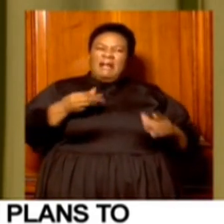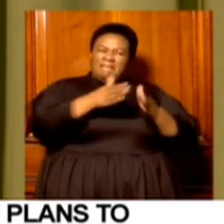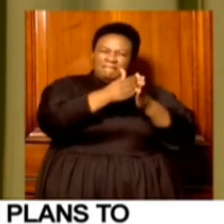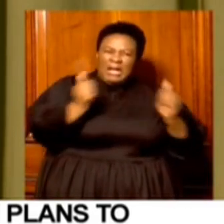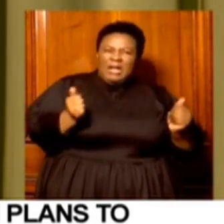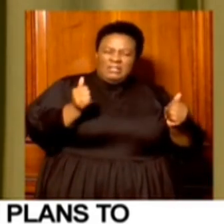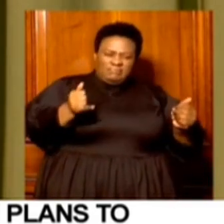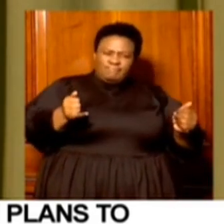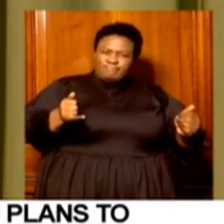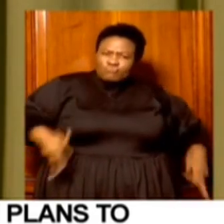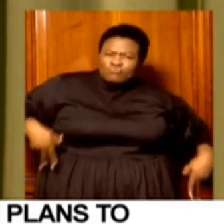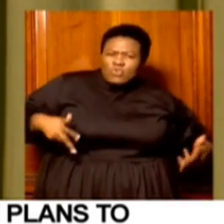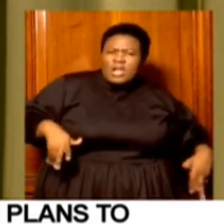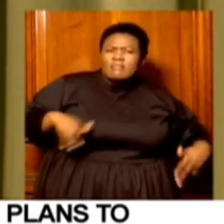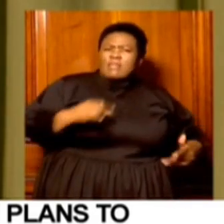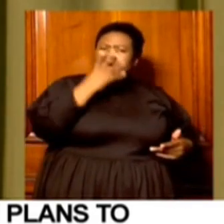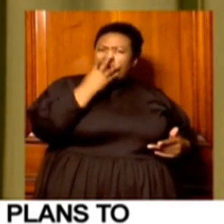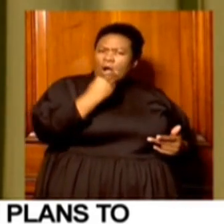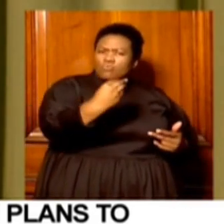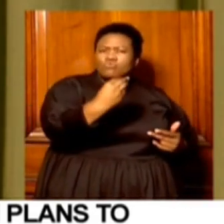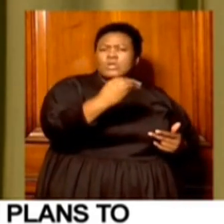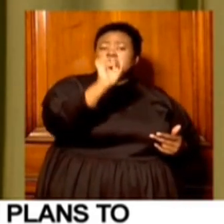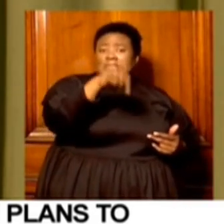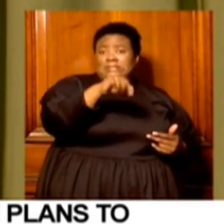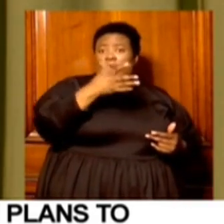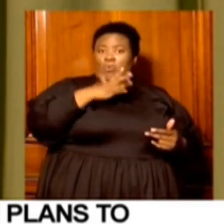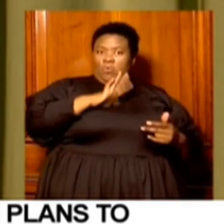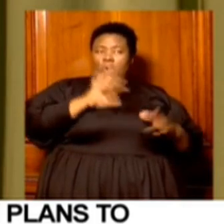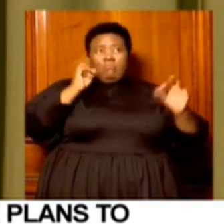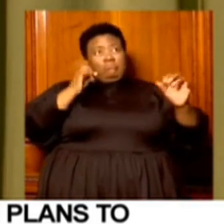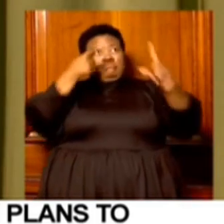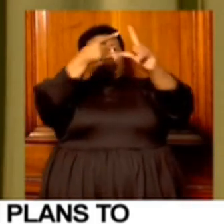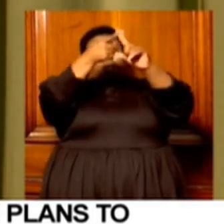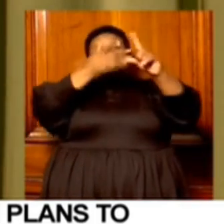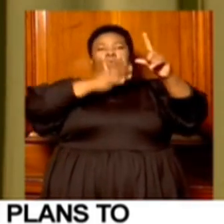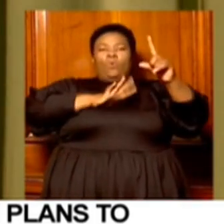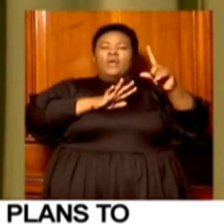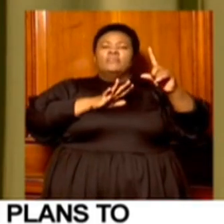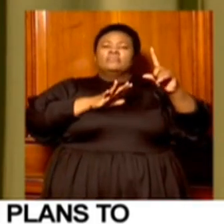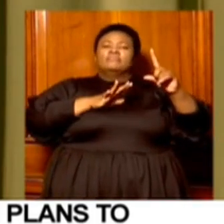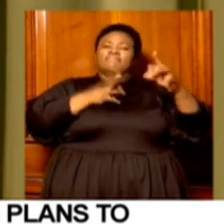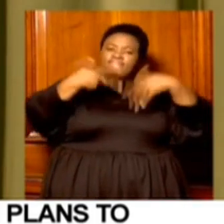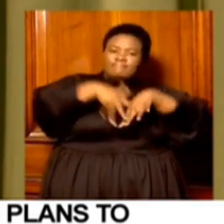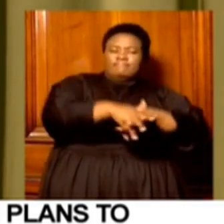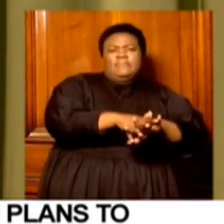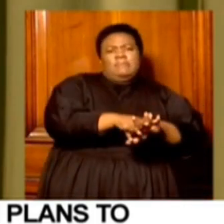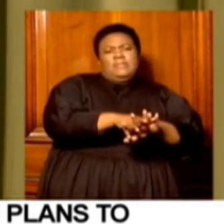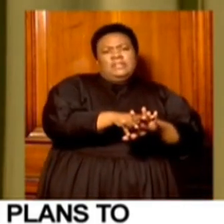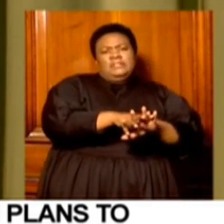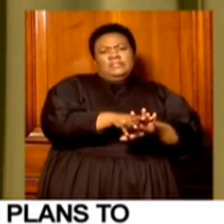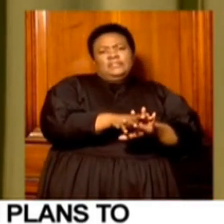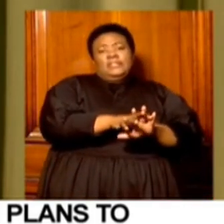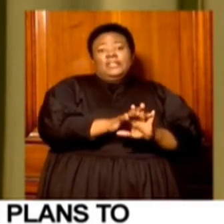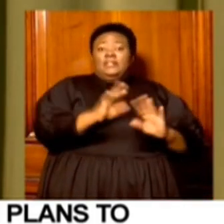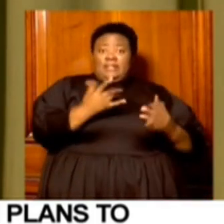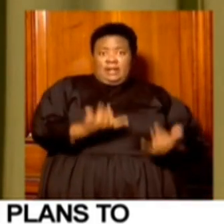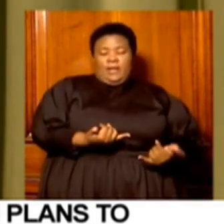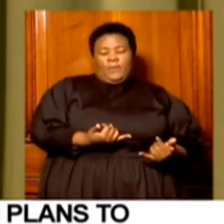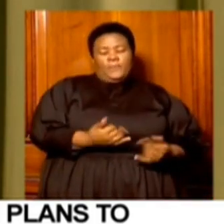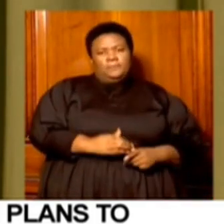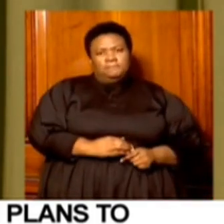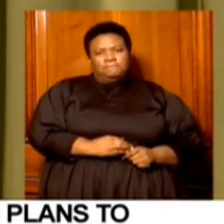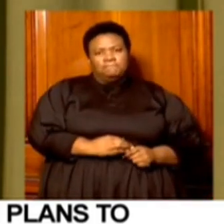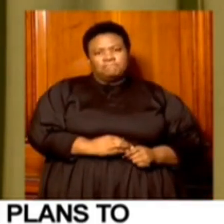plans. That is part of our dream that we are implementing as we speak right now.